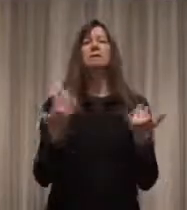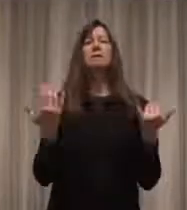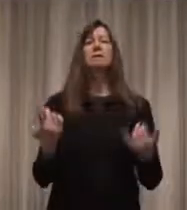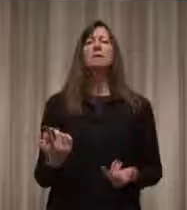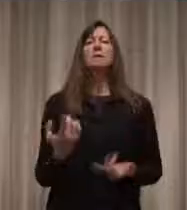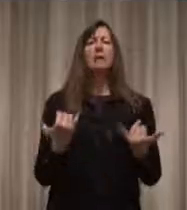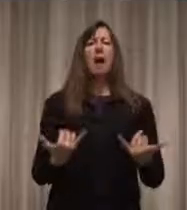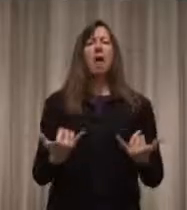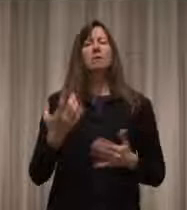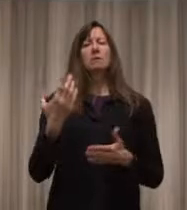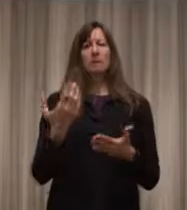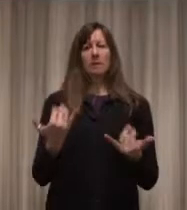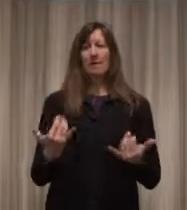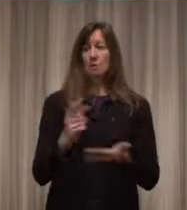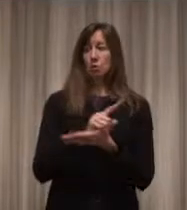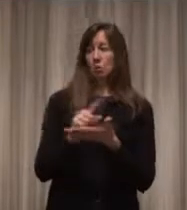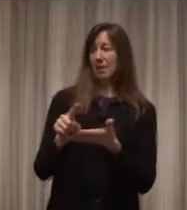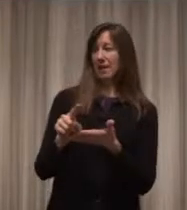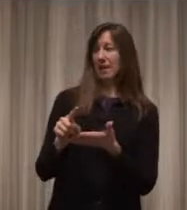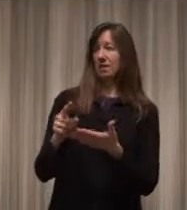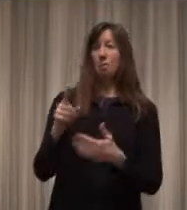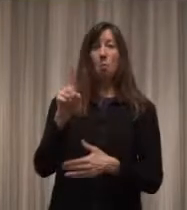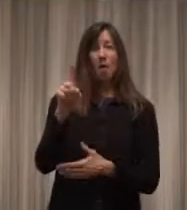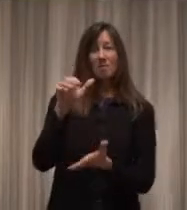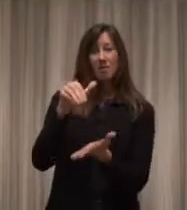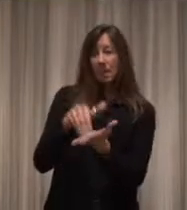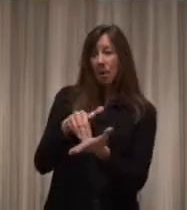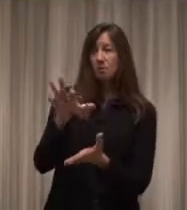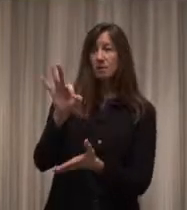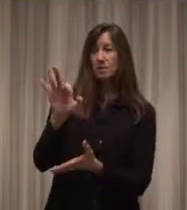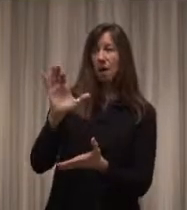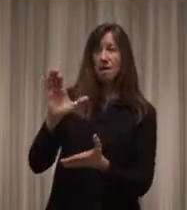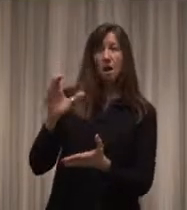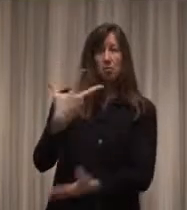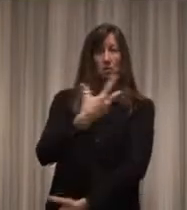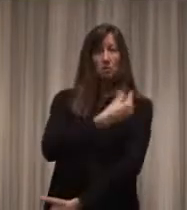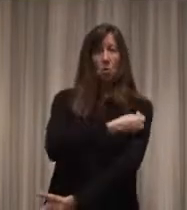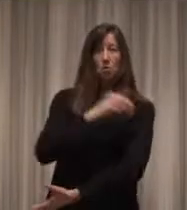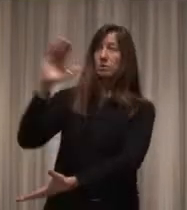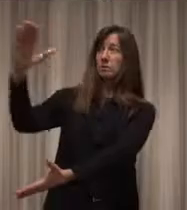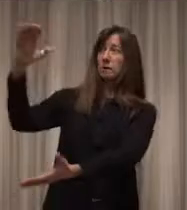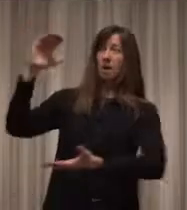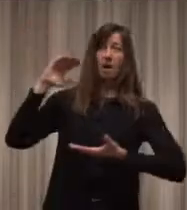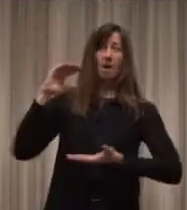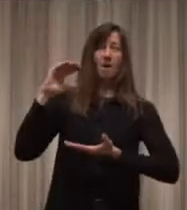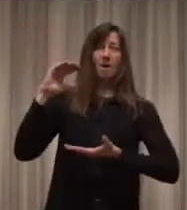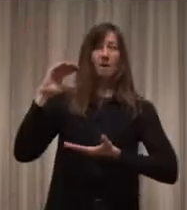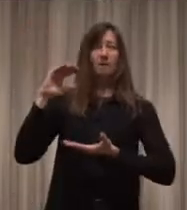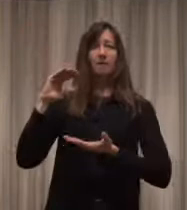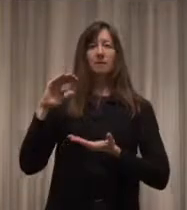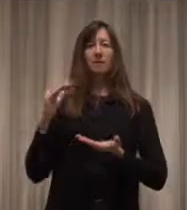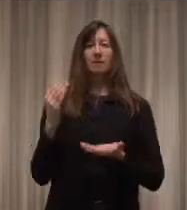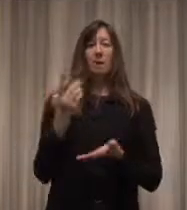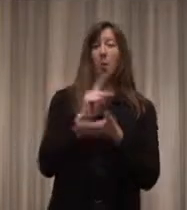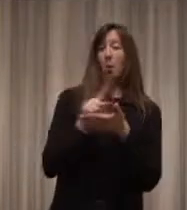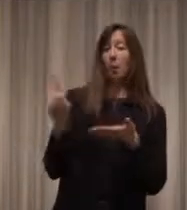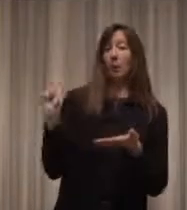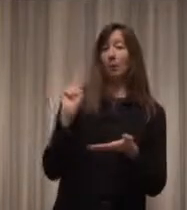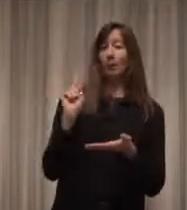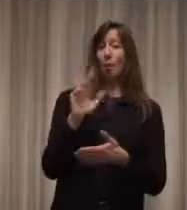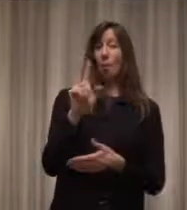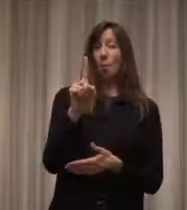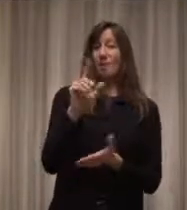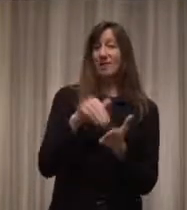now 1,900 total doses for Ulster County. Last week we were at 1,500. The week before we were